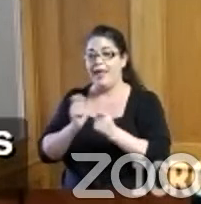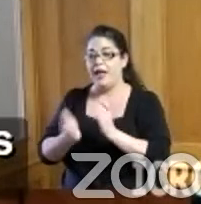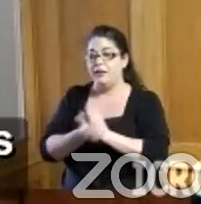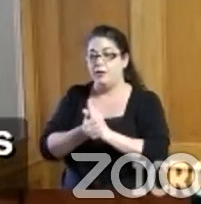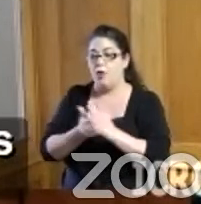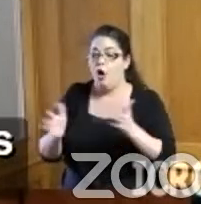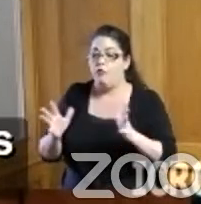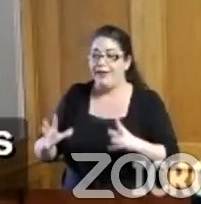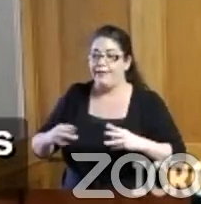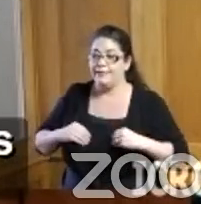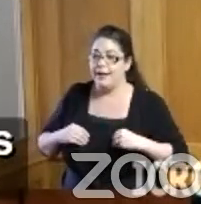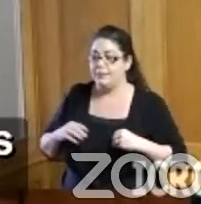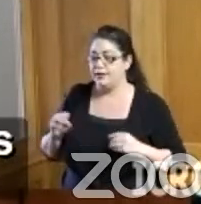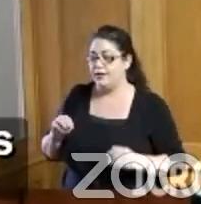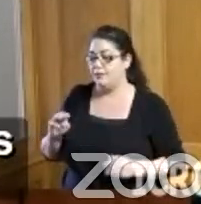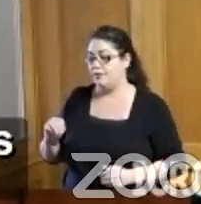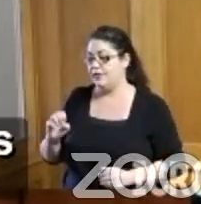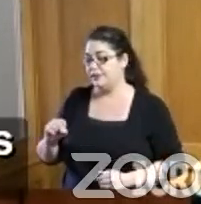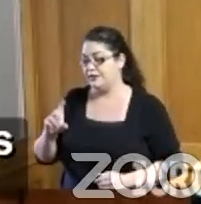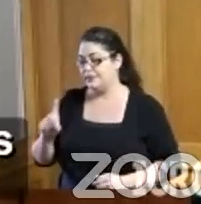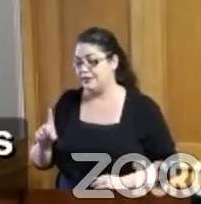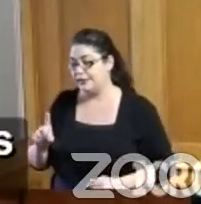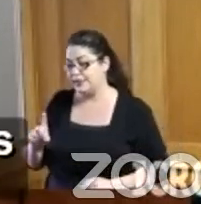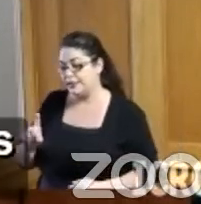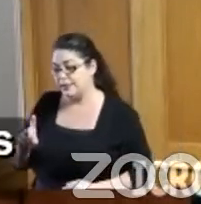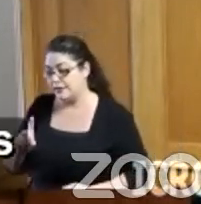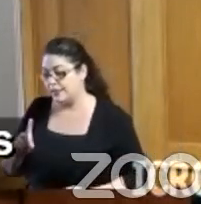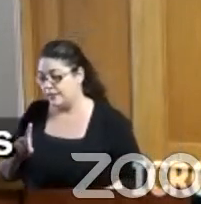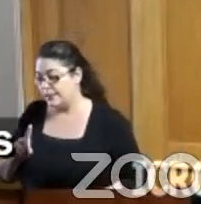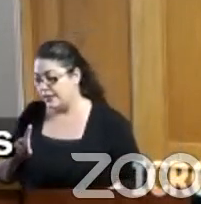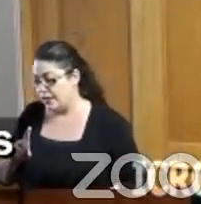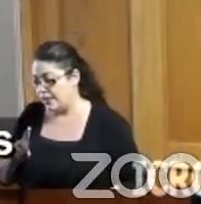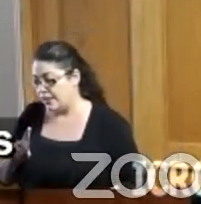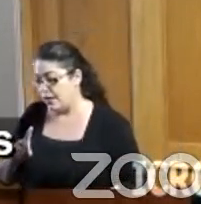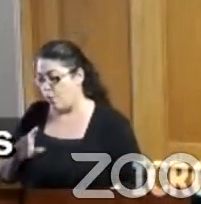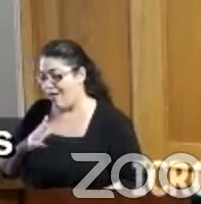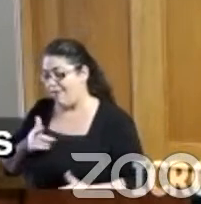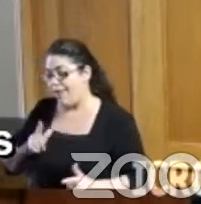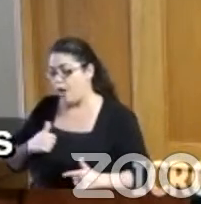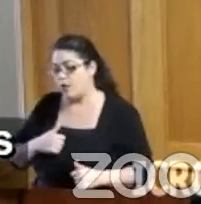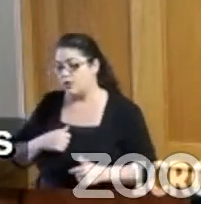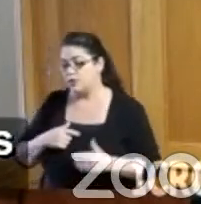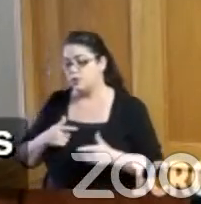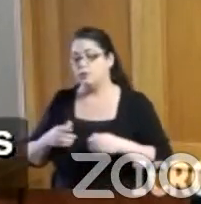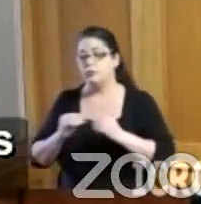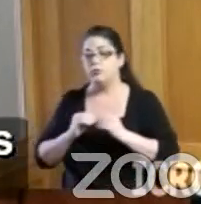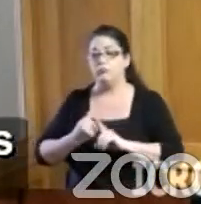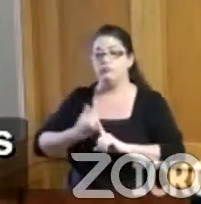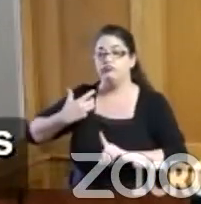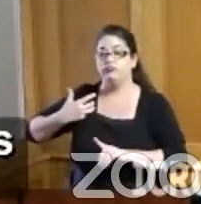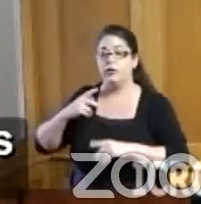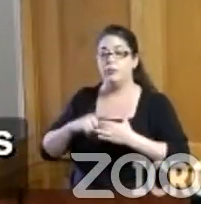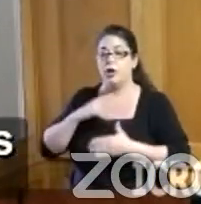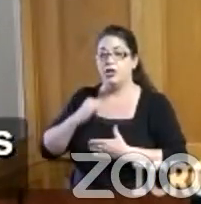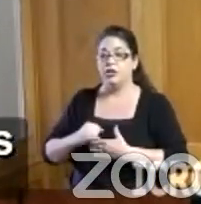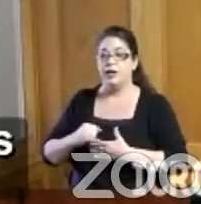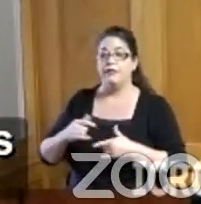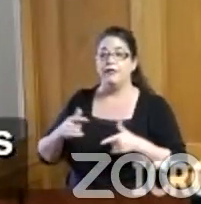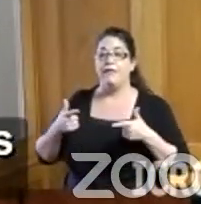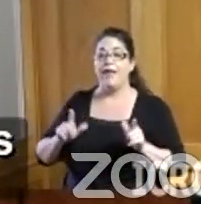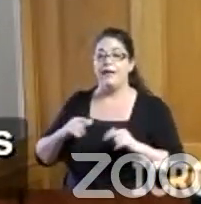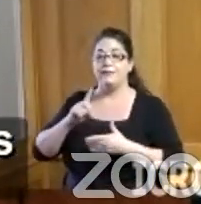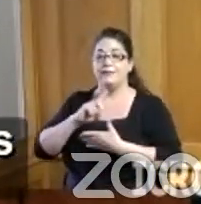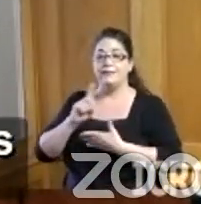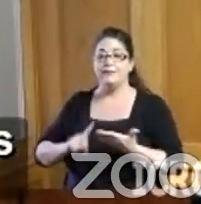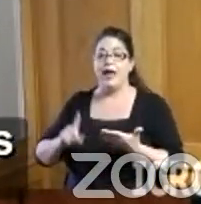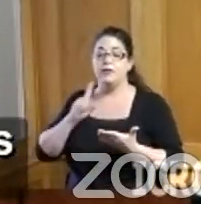adopted MSD CIP to add additional funding to this allowance project. And this project is designed to